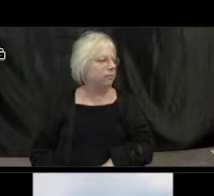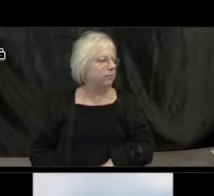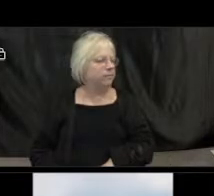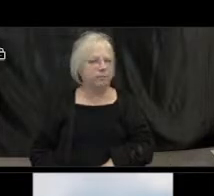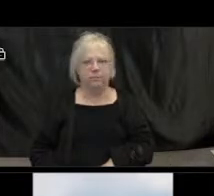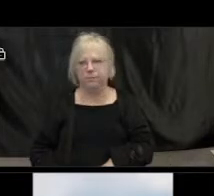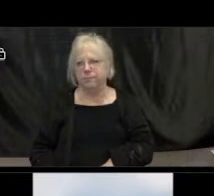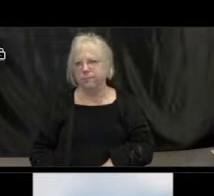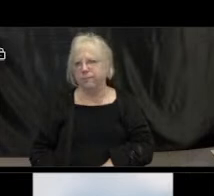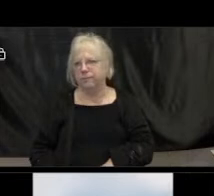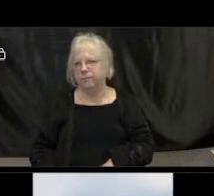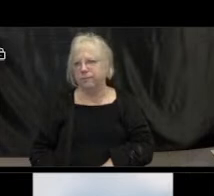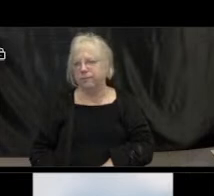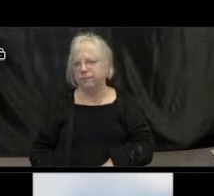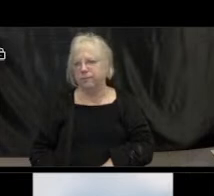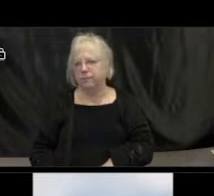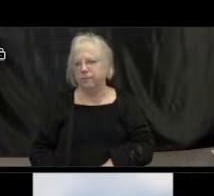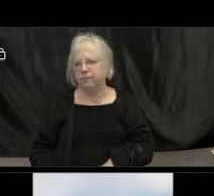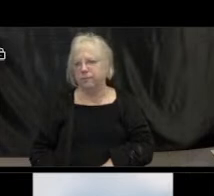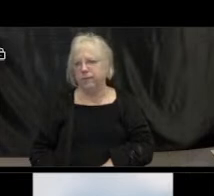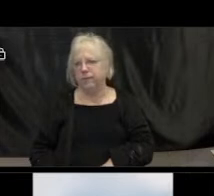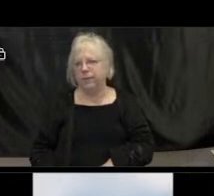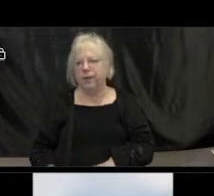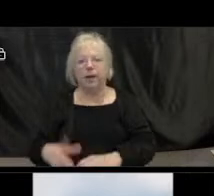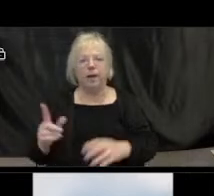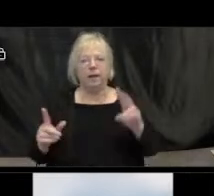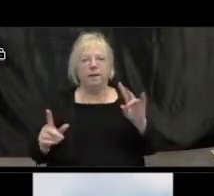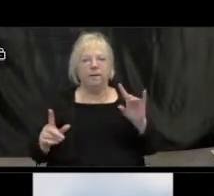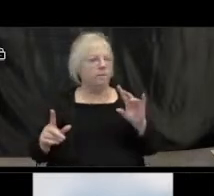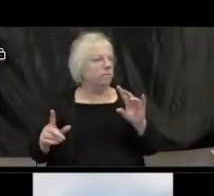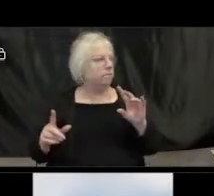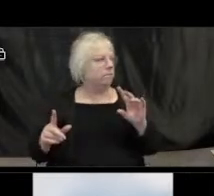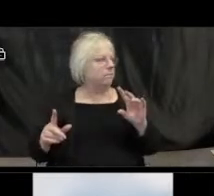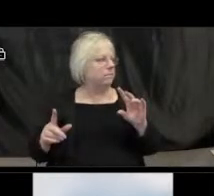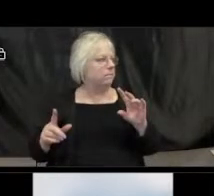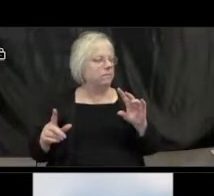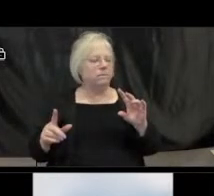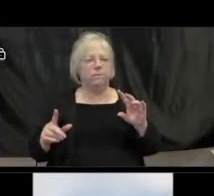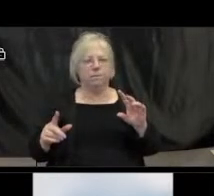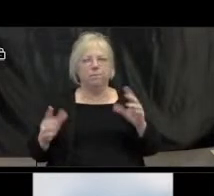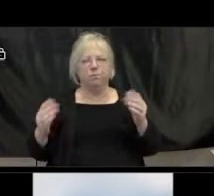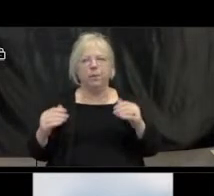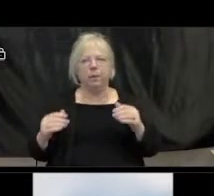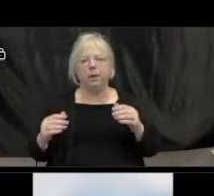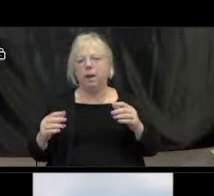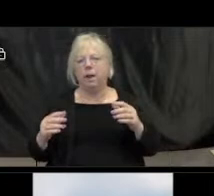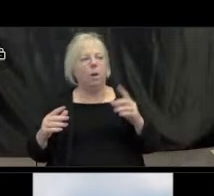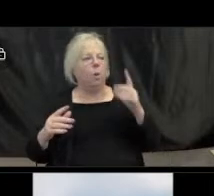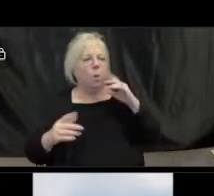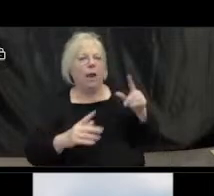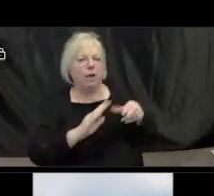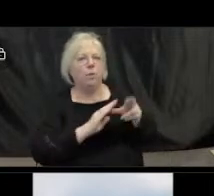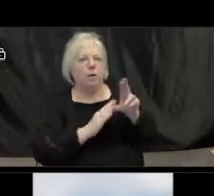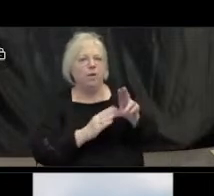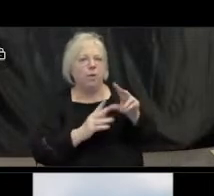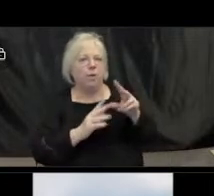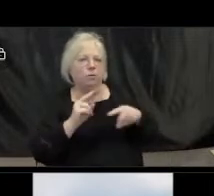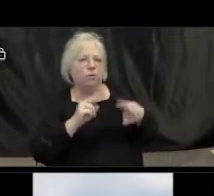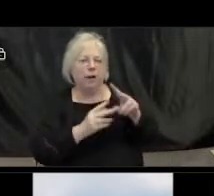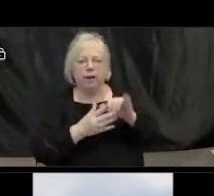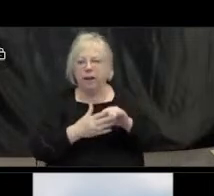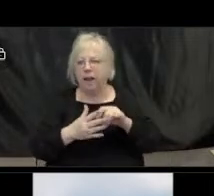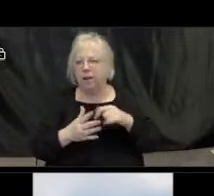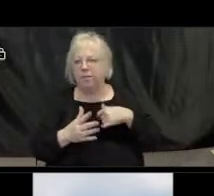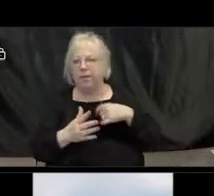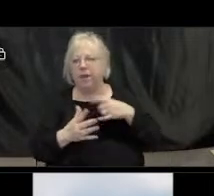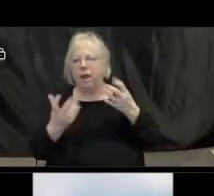Mr. Chair, may I make a comment while he's? Yes. Go to the next one. Let me look at this. Yeah, while you're reviewing that, Mr. Chair, I